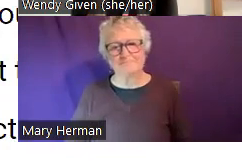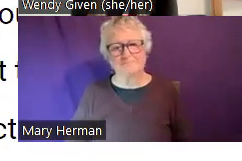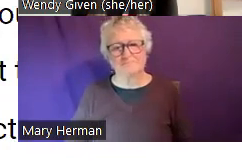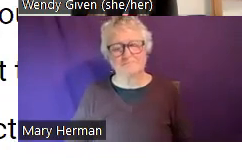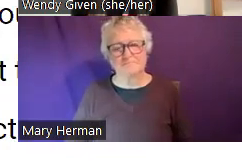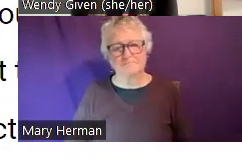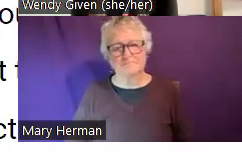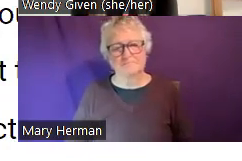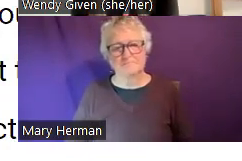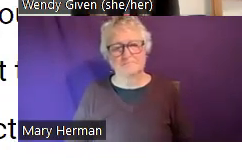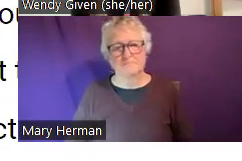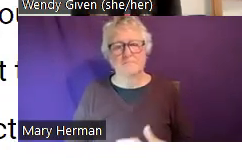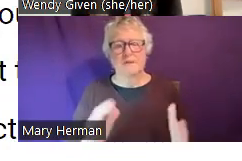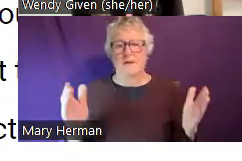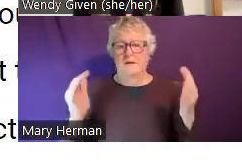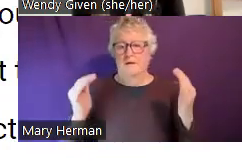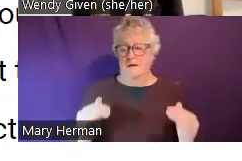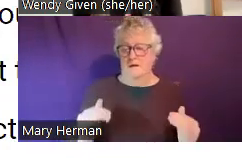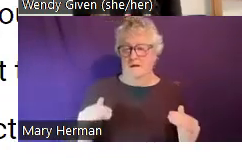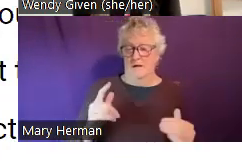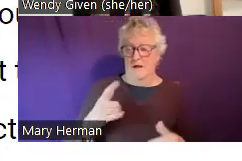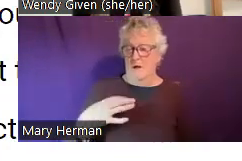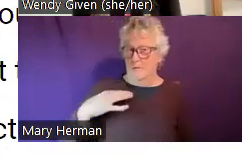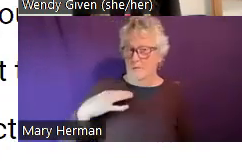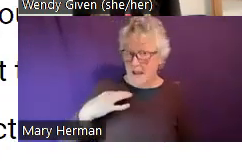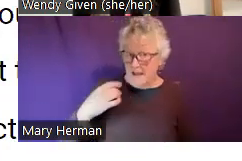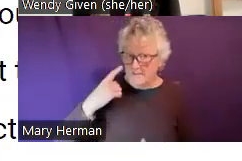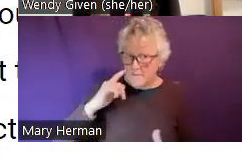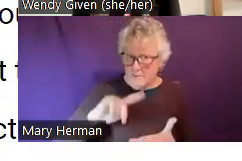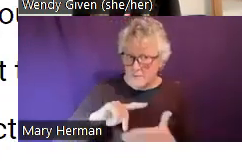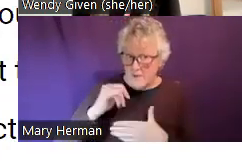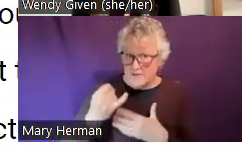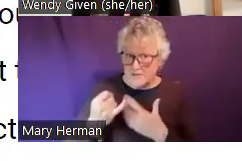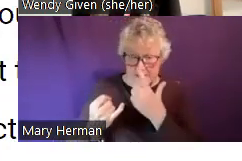And then in terms of the applying for this project,